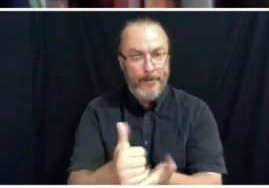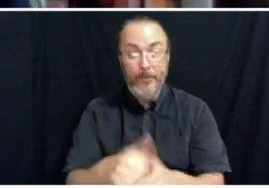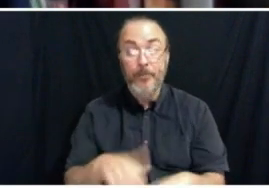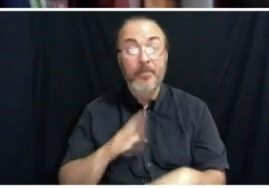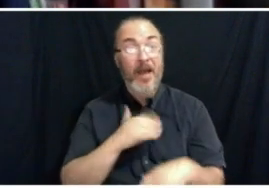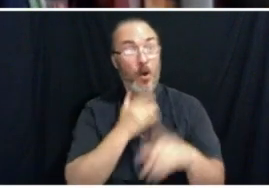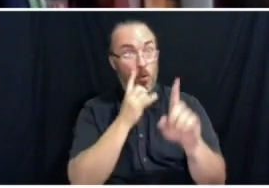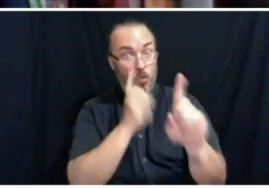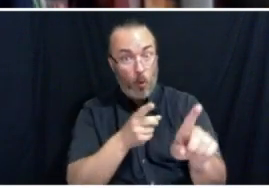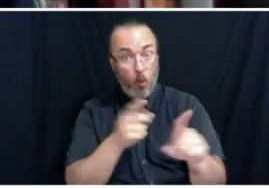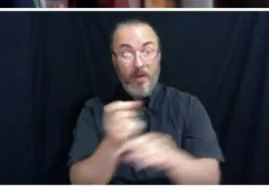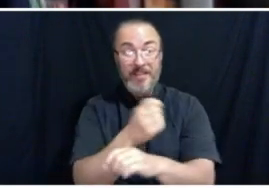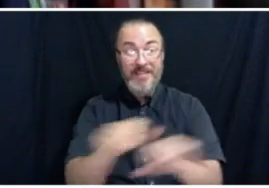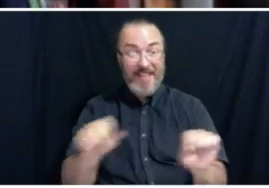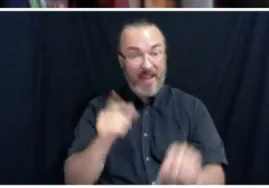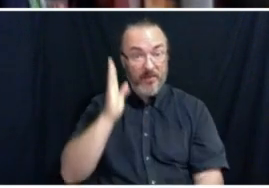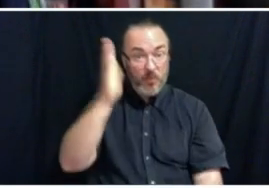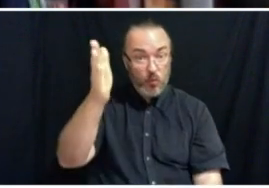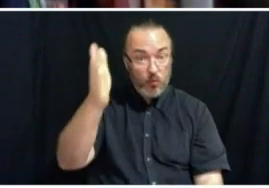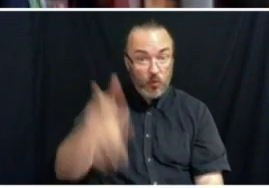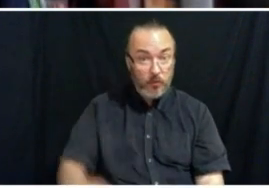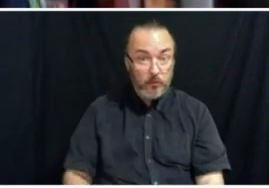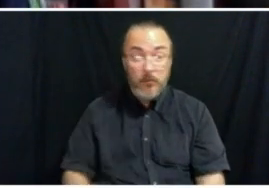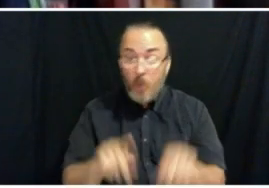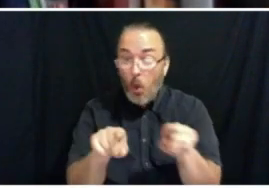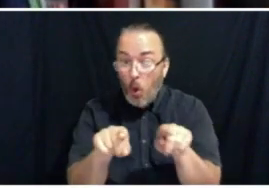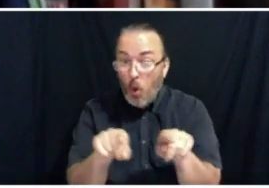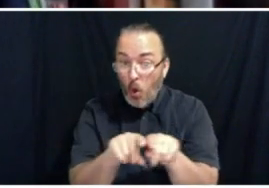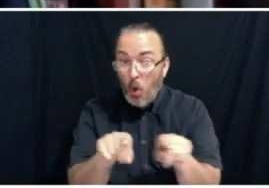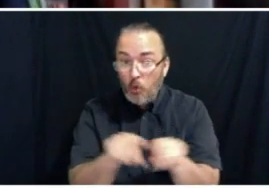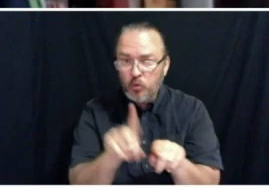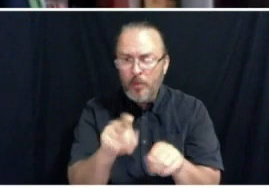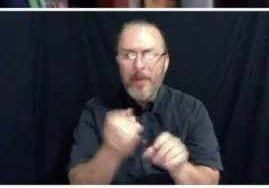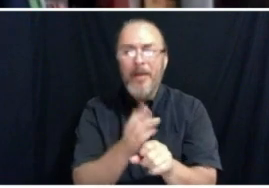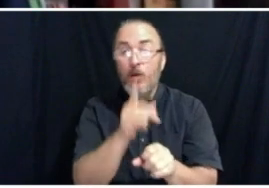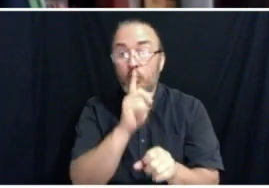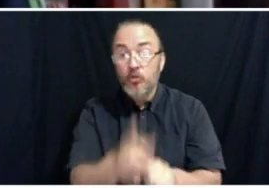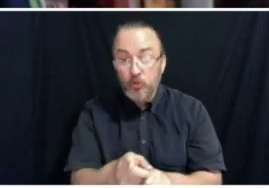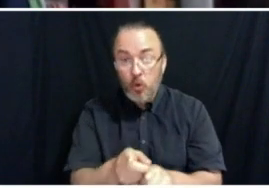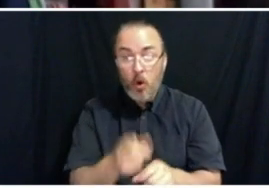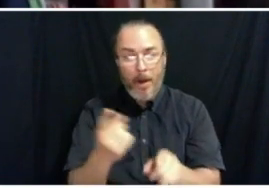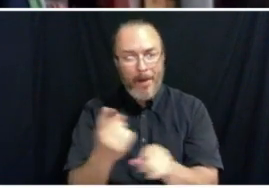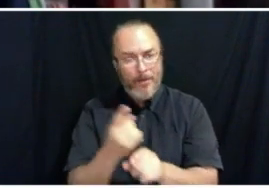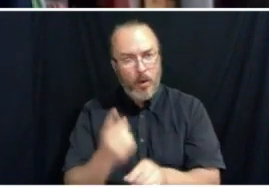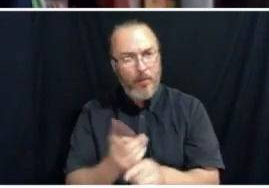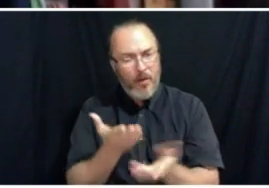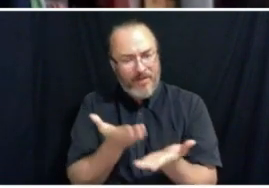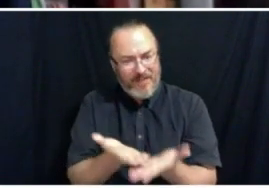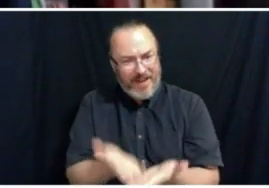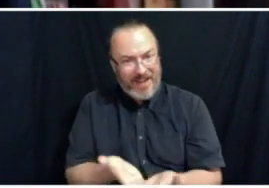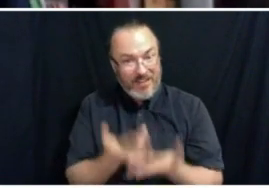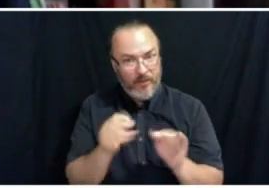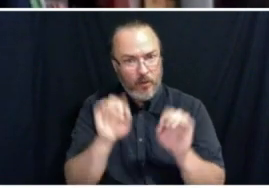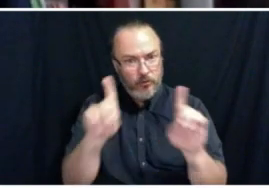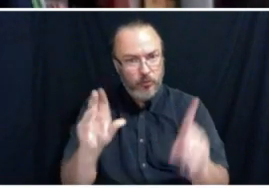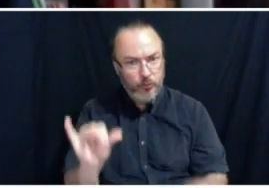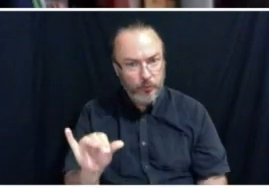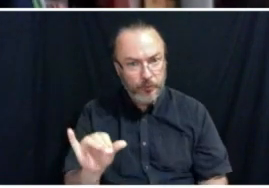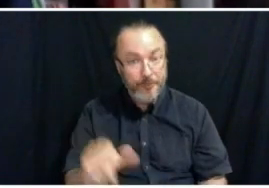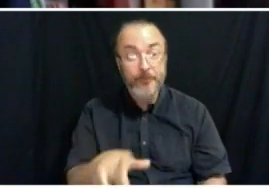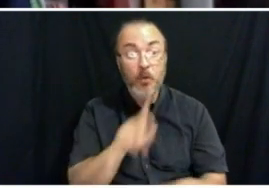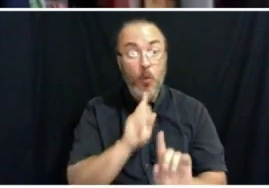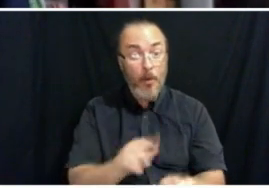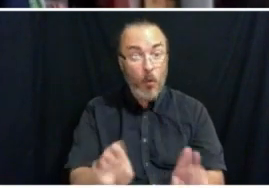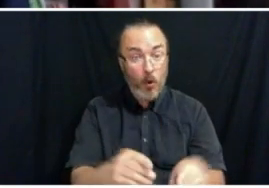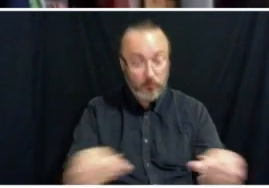Our Future, also has got to ensure that there's proper financing for education. The report shows that there are at